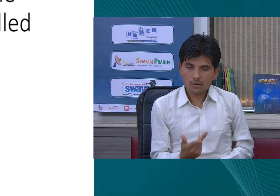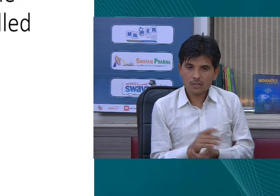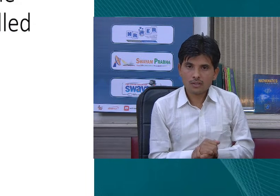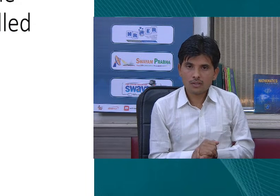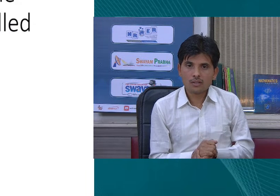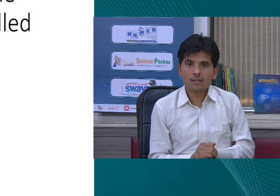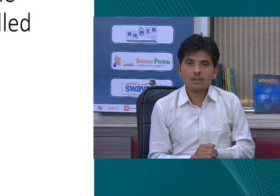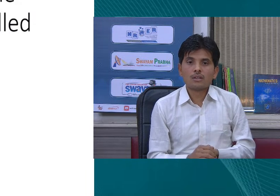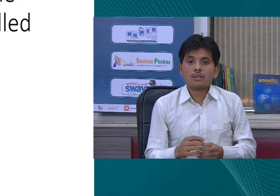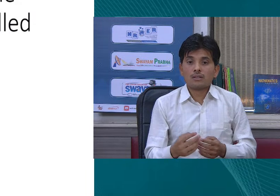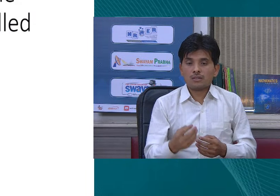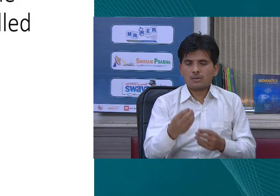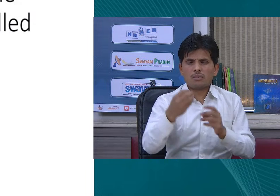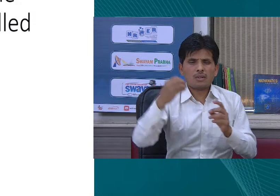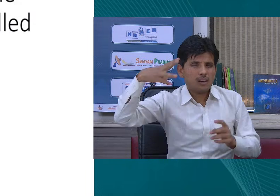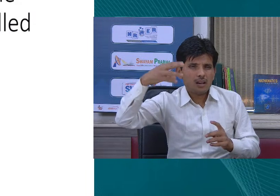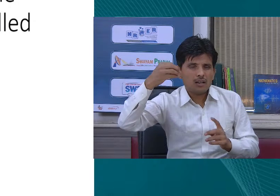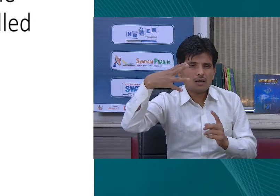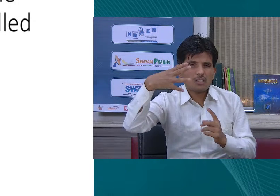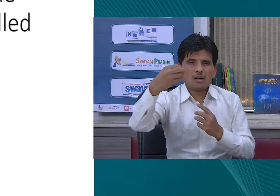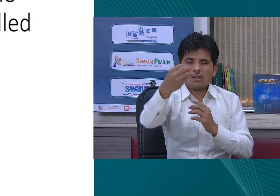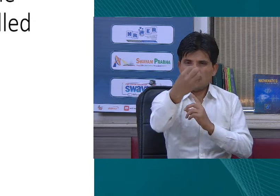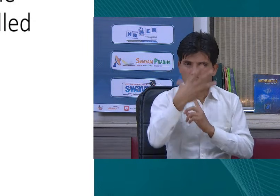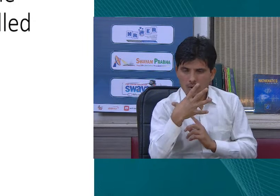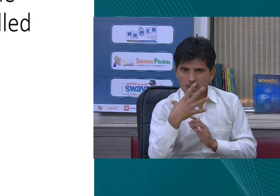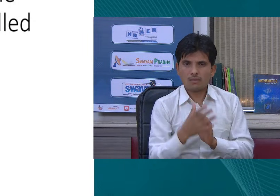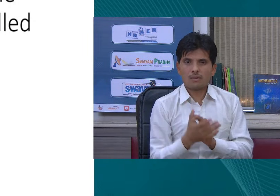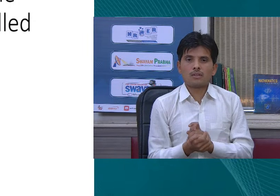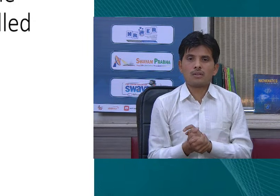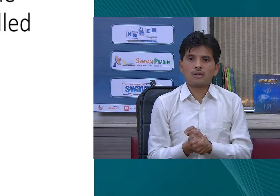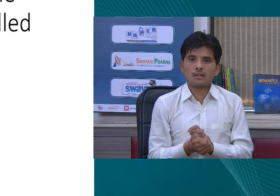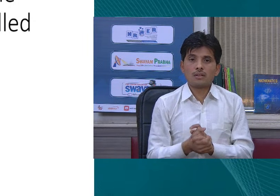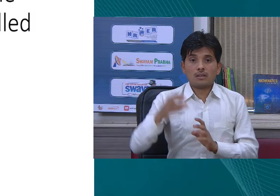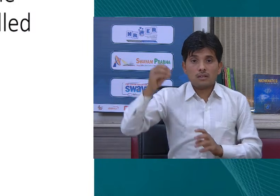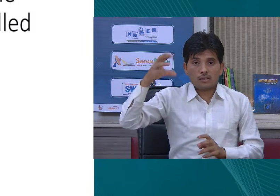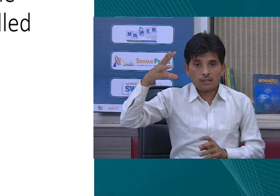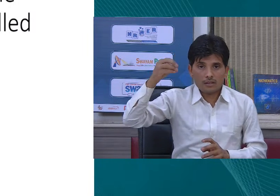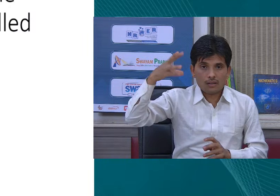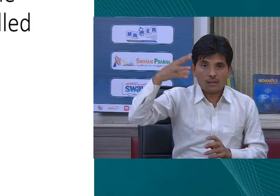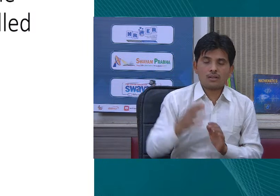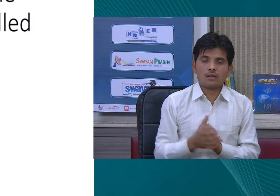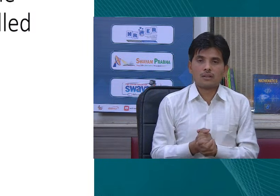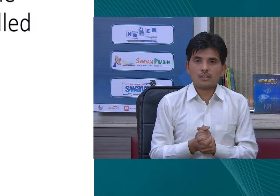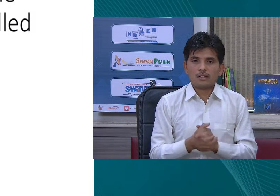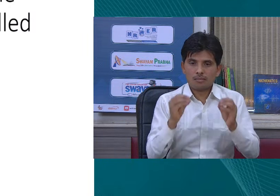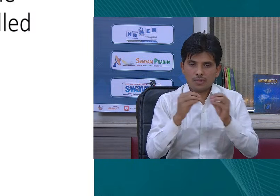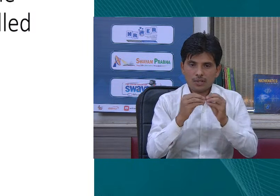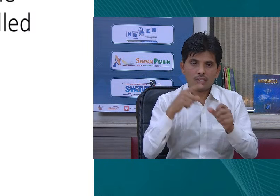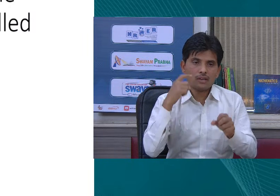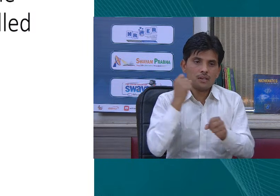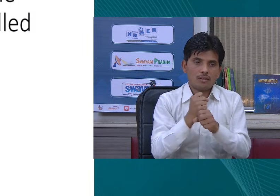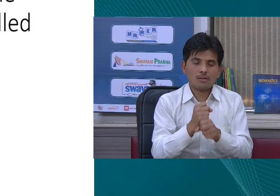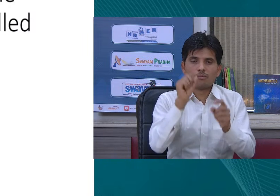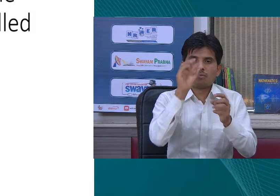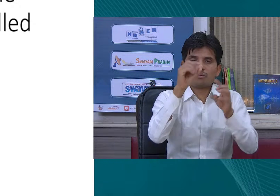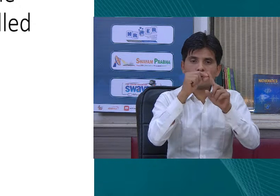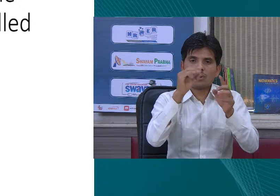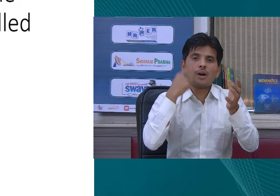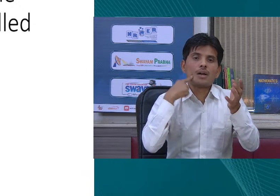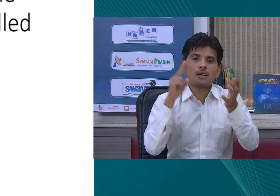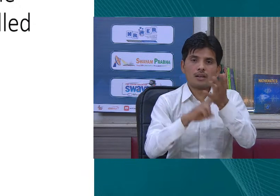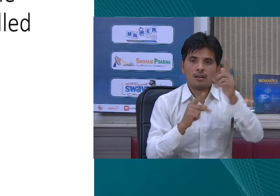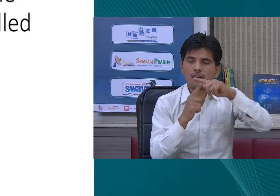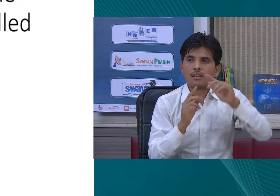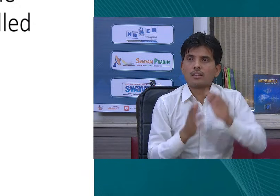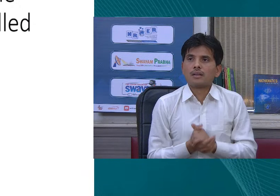the reflection of light falling from the stars onto them, and we call them as planets